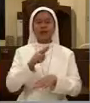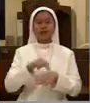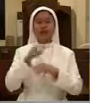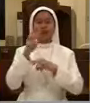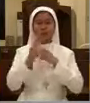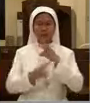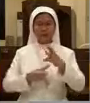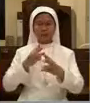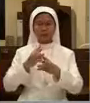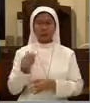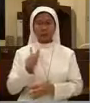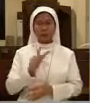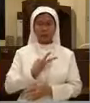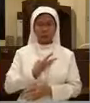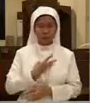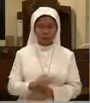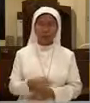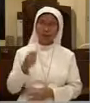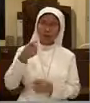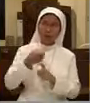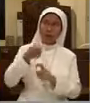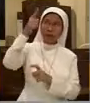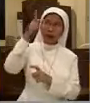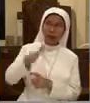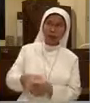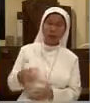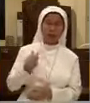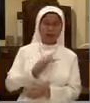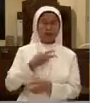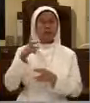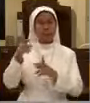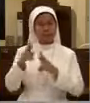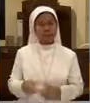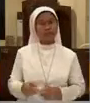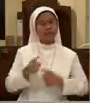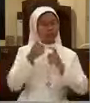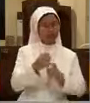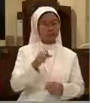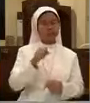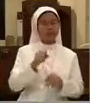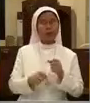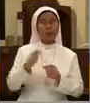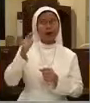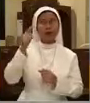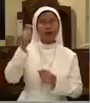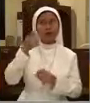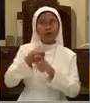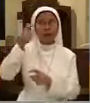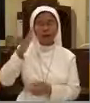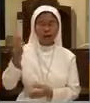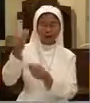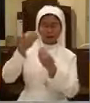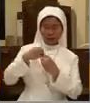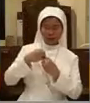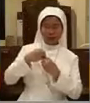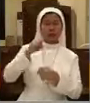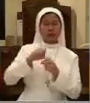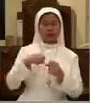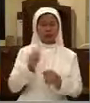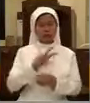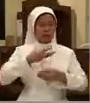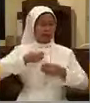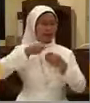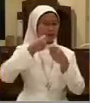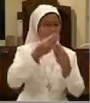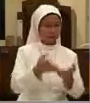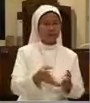Tumanggap tayo ng biyaya, tayo ngayon ay inaanyayahan na ibahagi ang biyaya sa tinatawag na